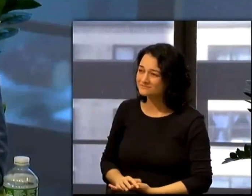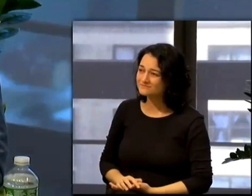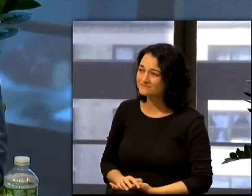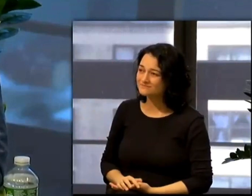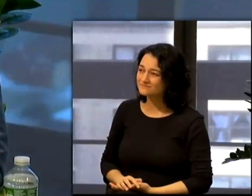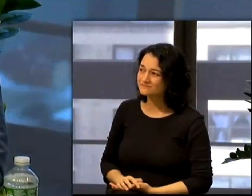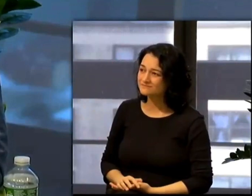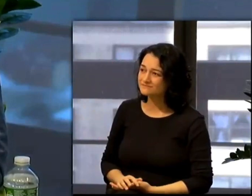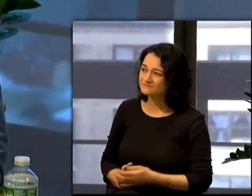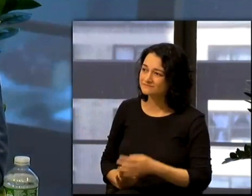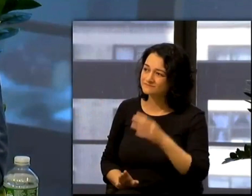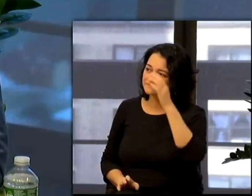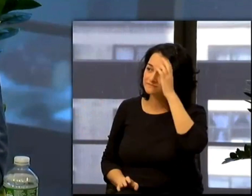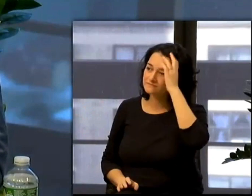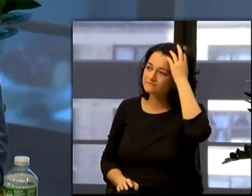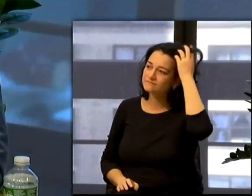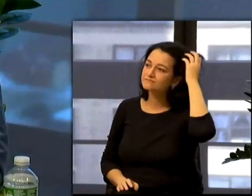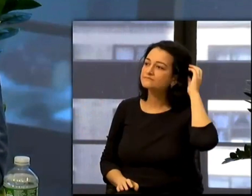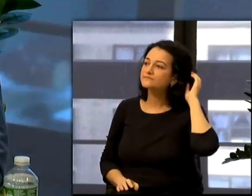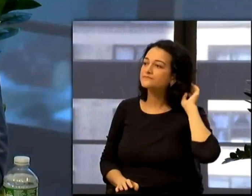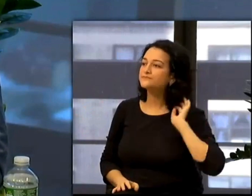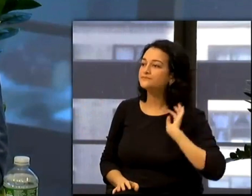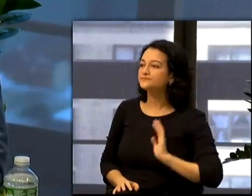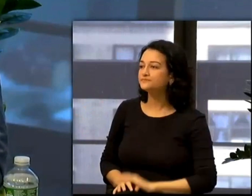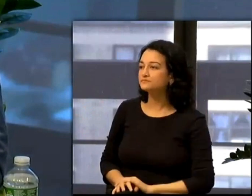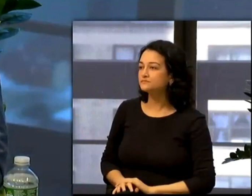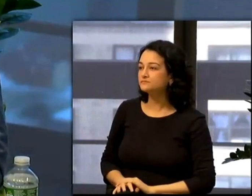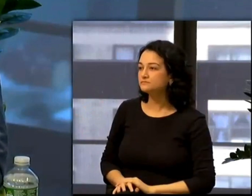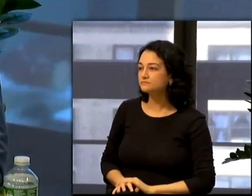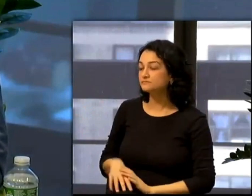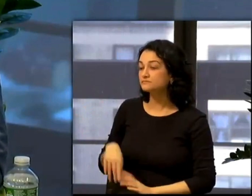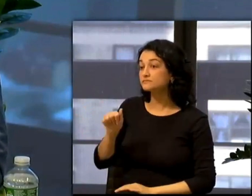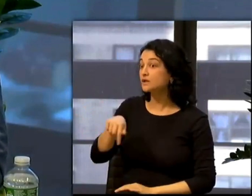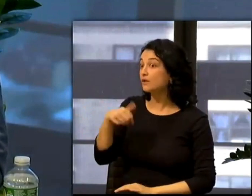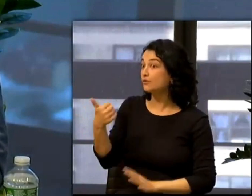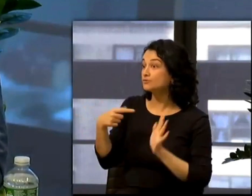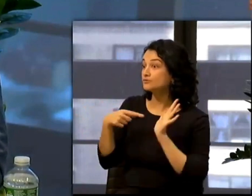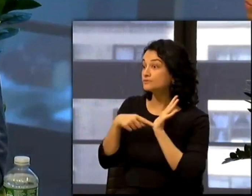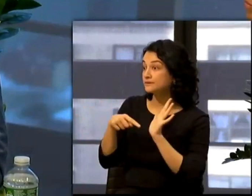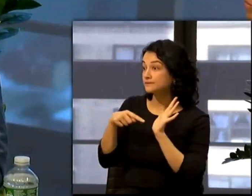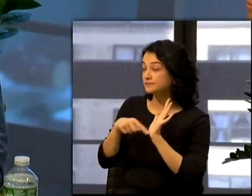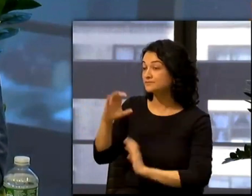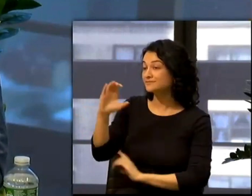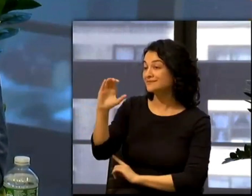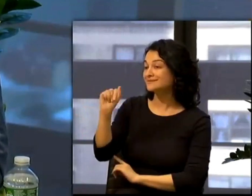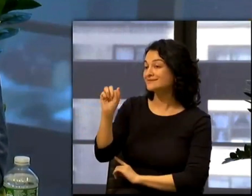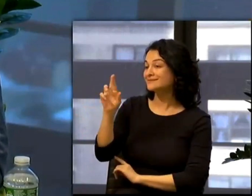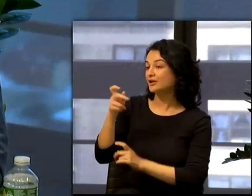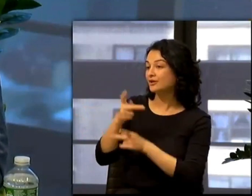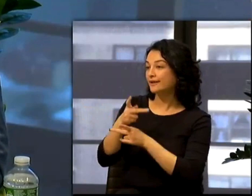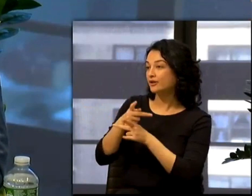care during the pandemic. Obviously, the demand on the healthcare system was